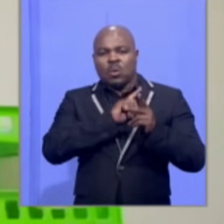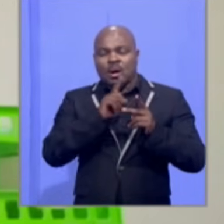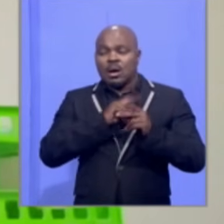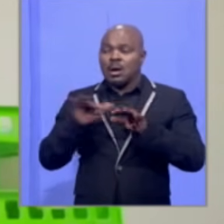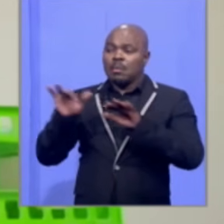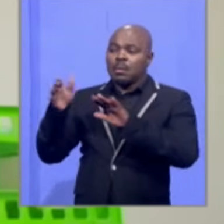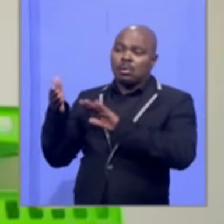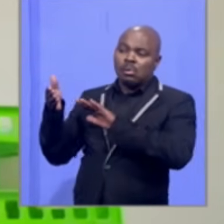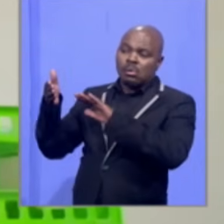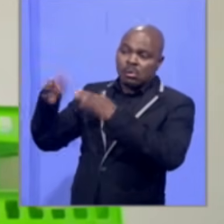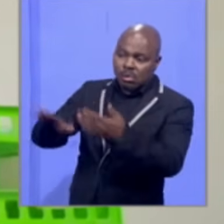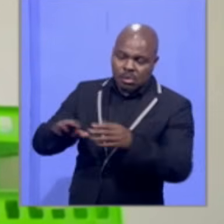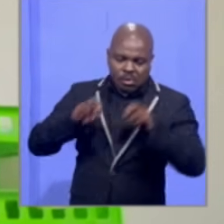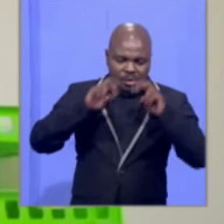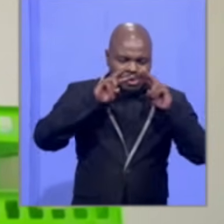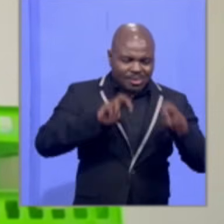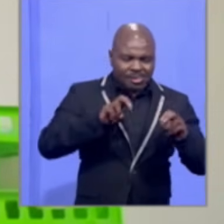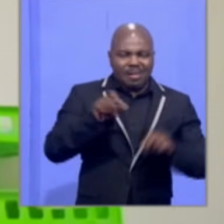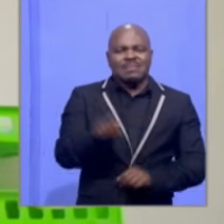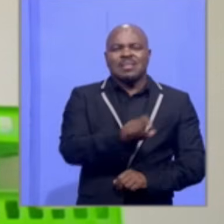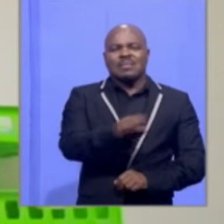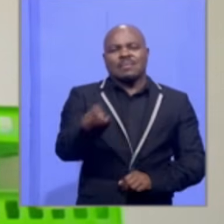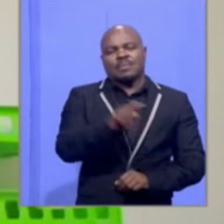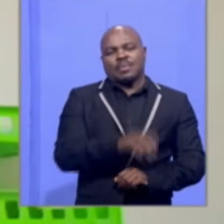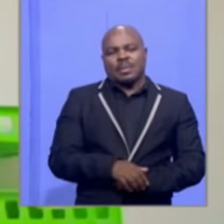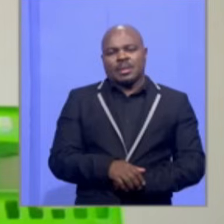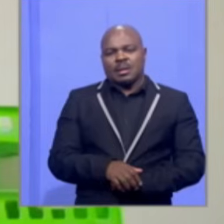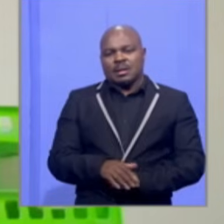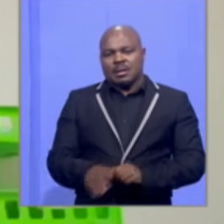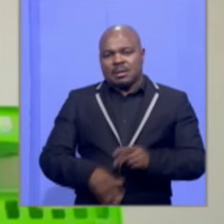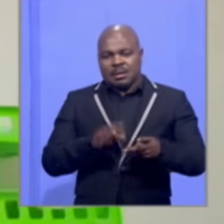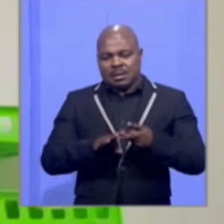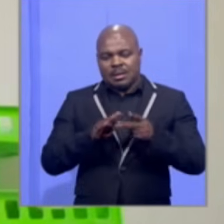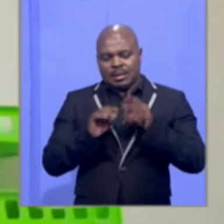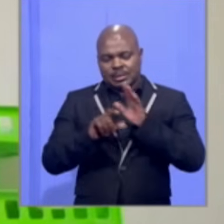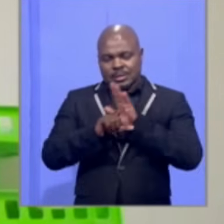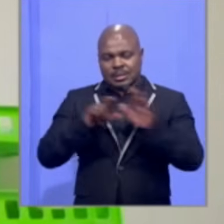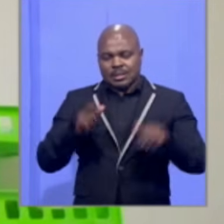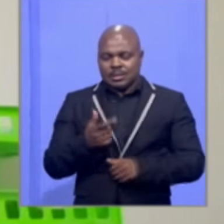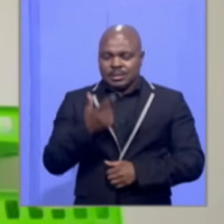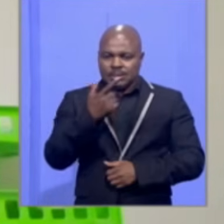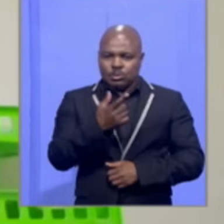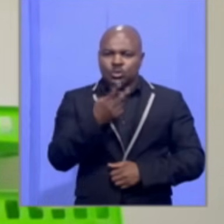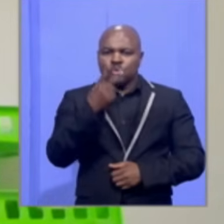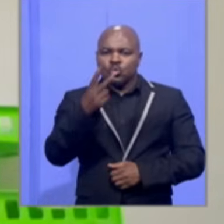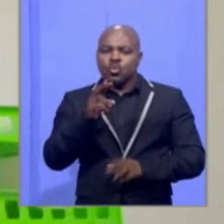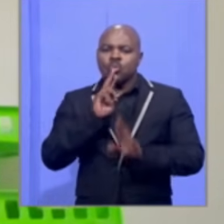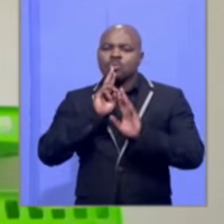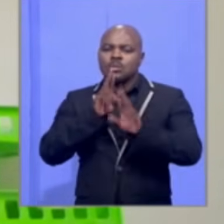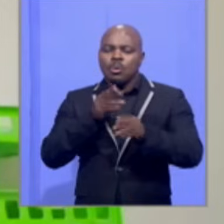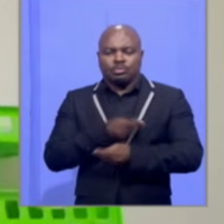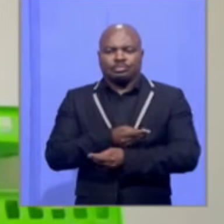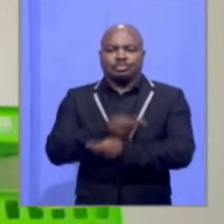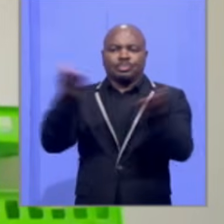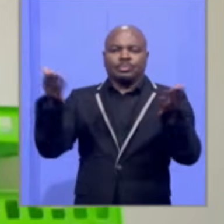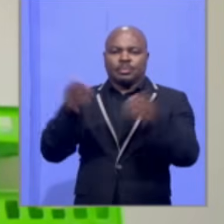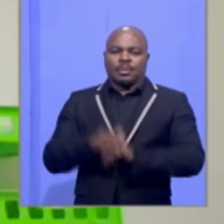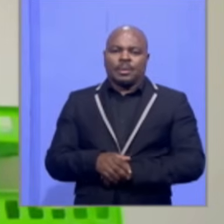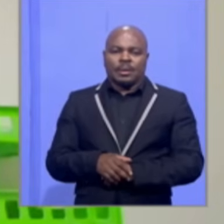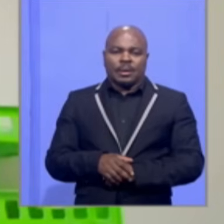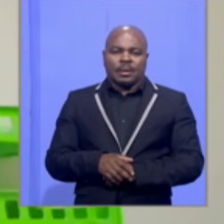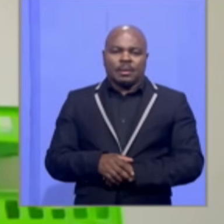fatal inquiries and release of Section 72 report at least